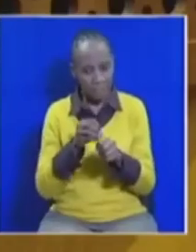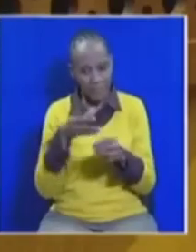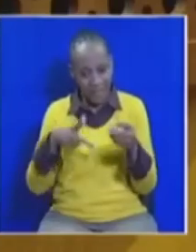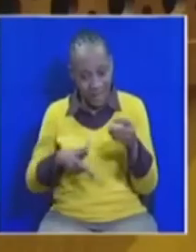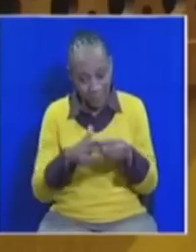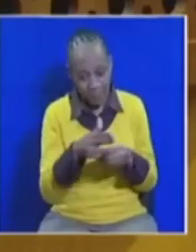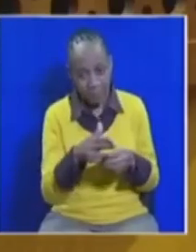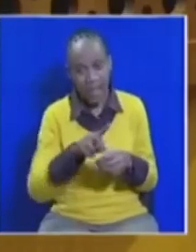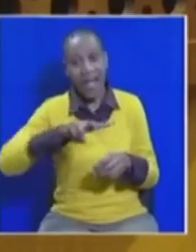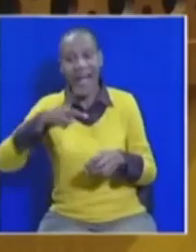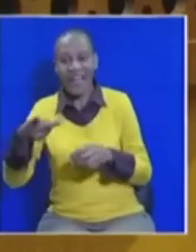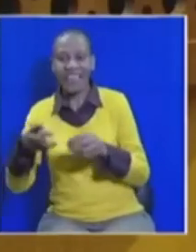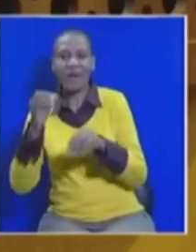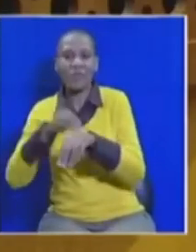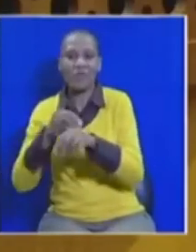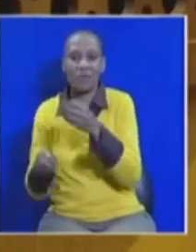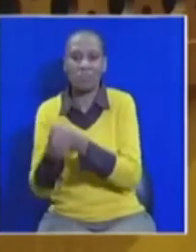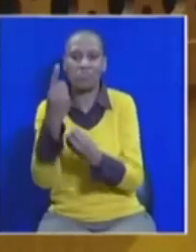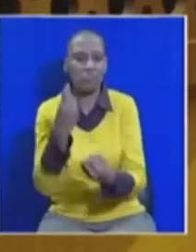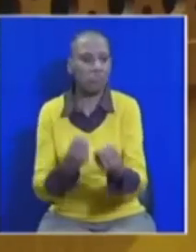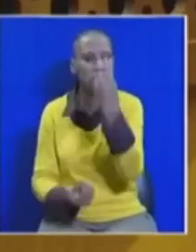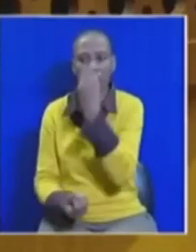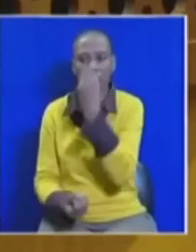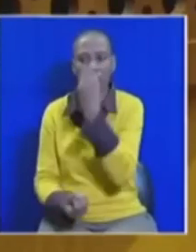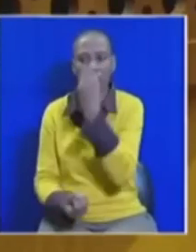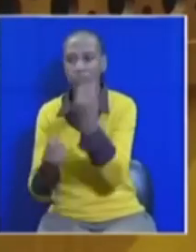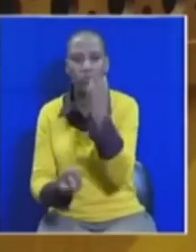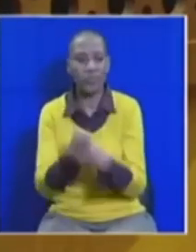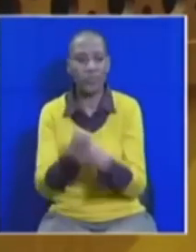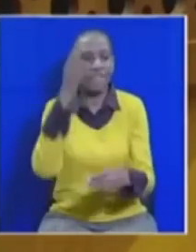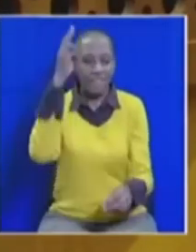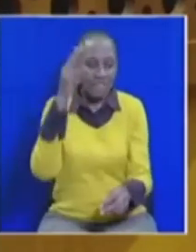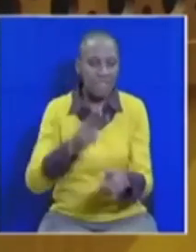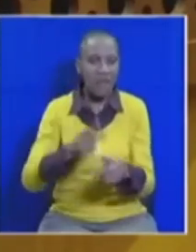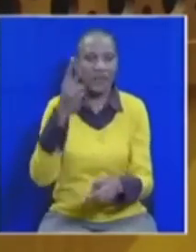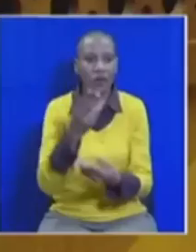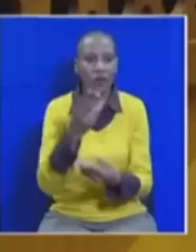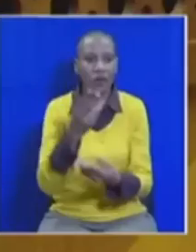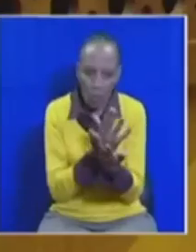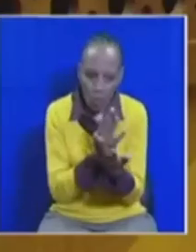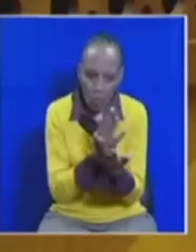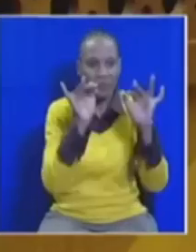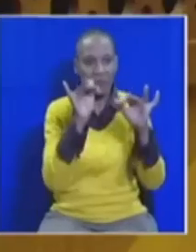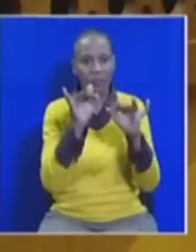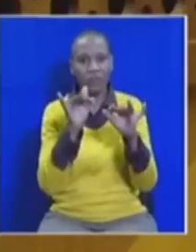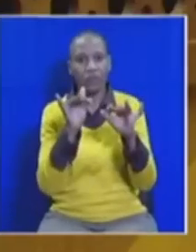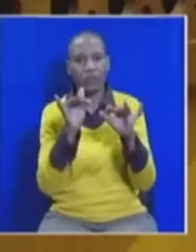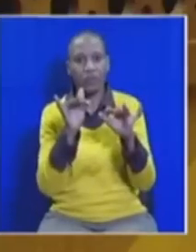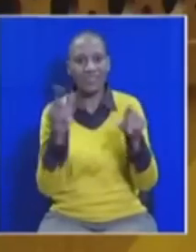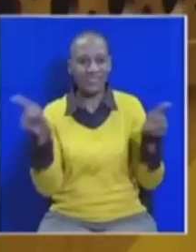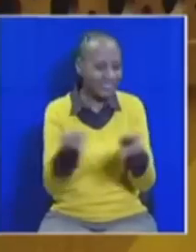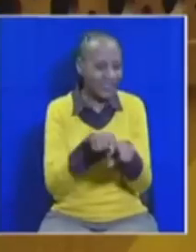will pop up, and the disease will spread until every last cell is corrupted.